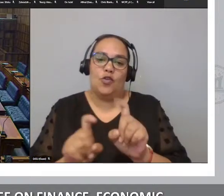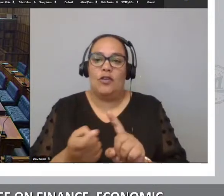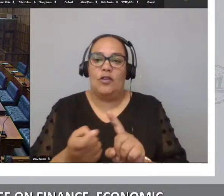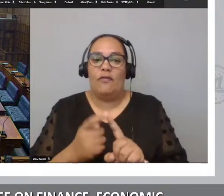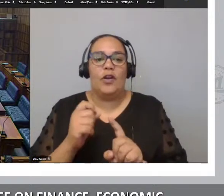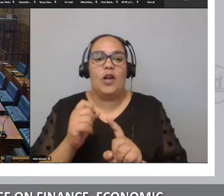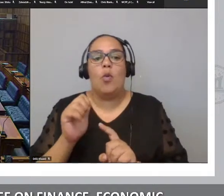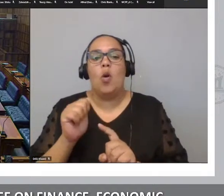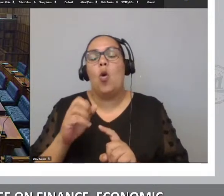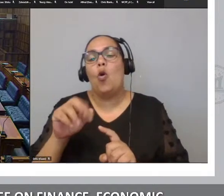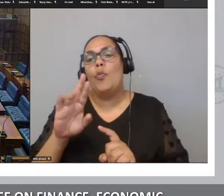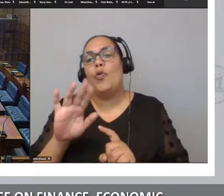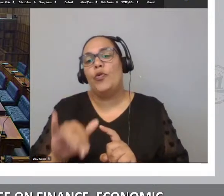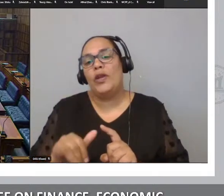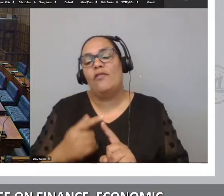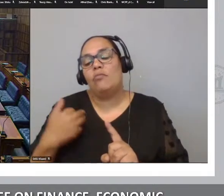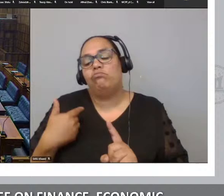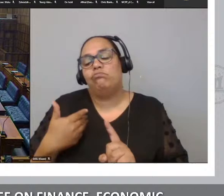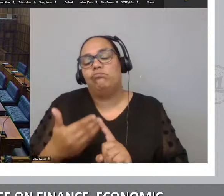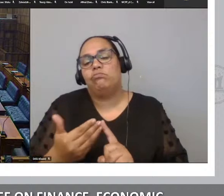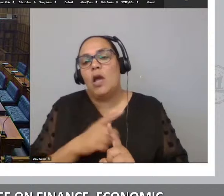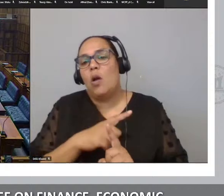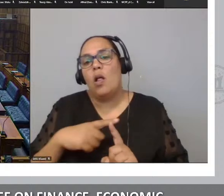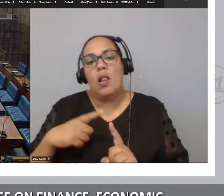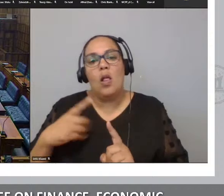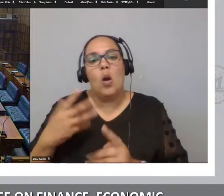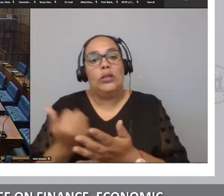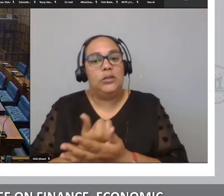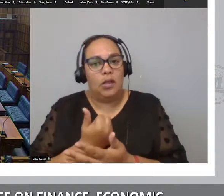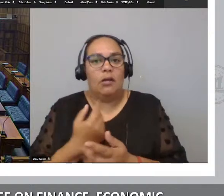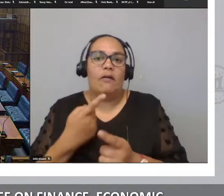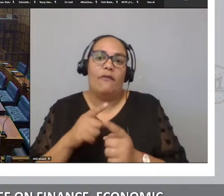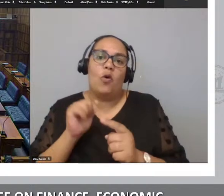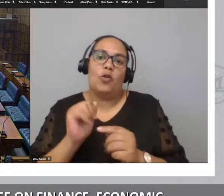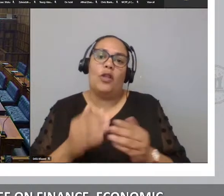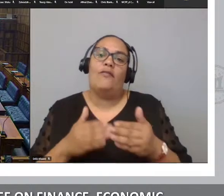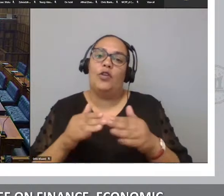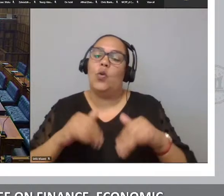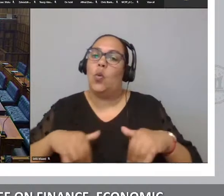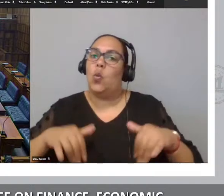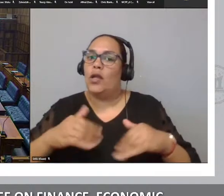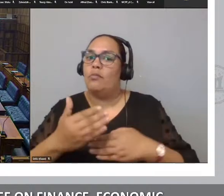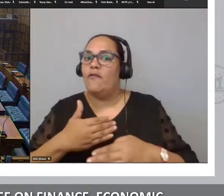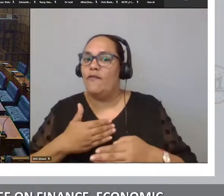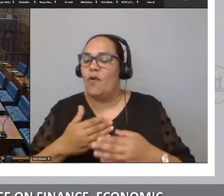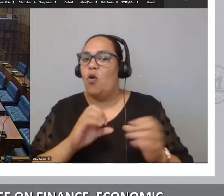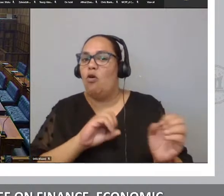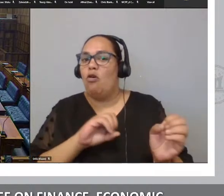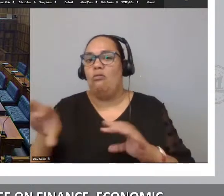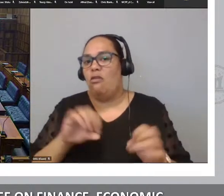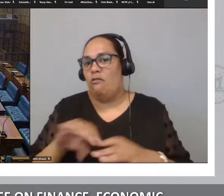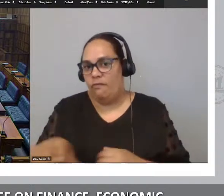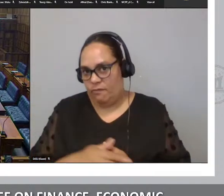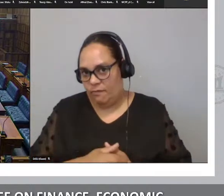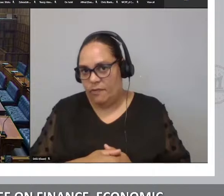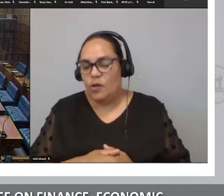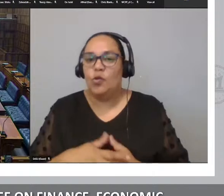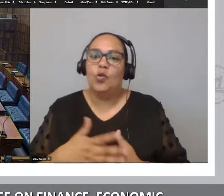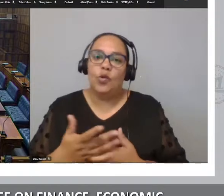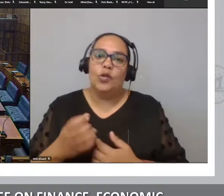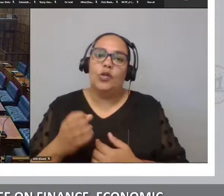Aubry about how long should it take for a vessel to wait before birthing and